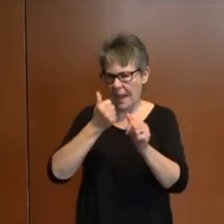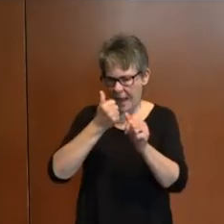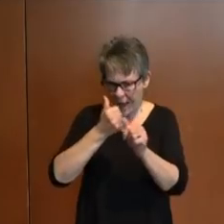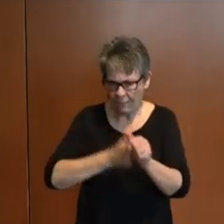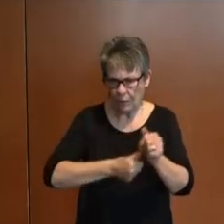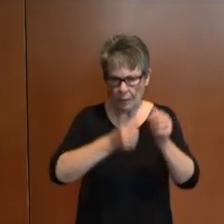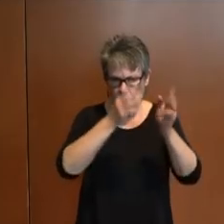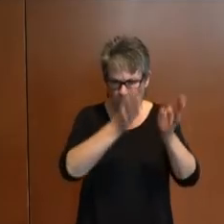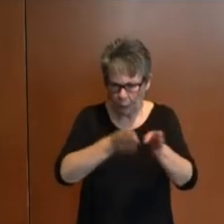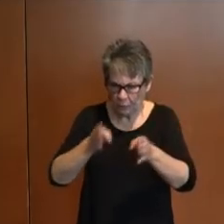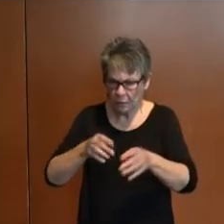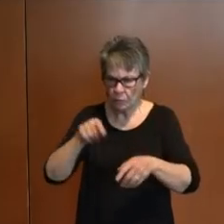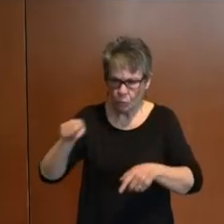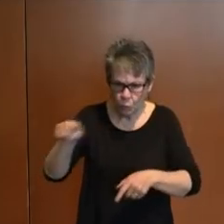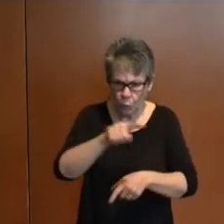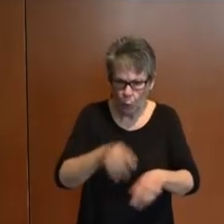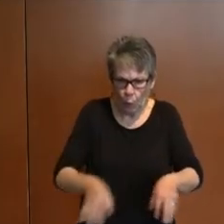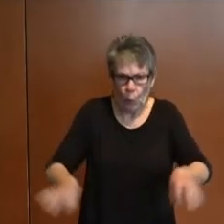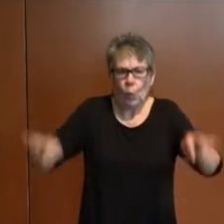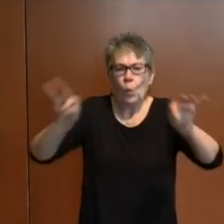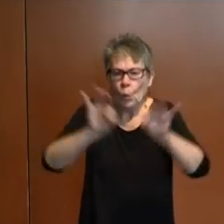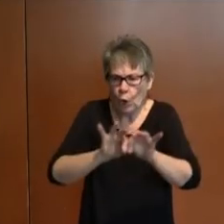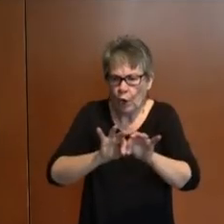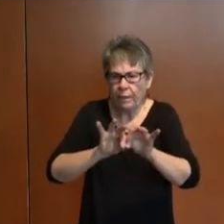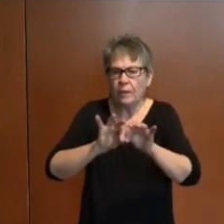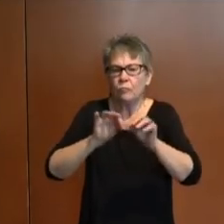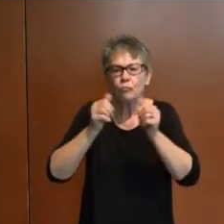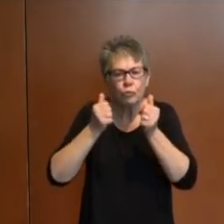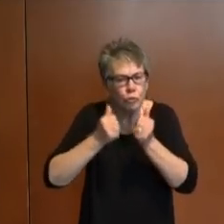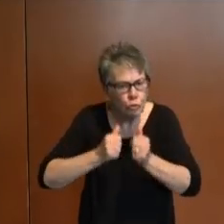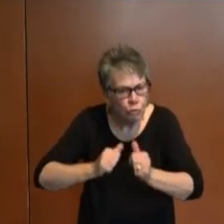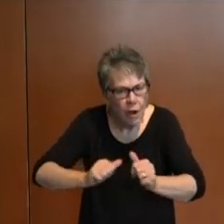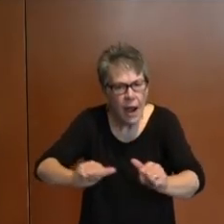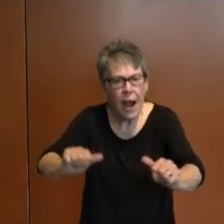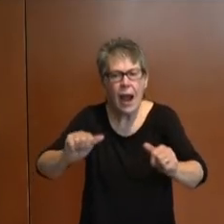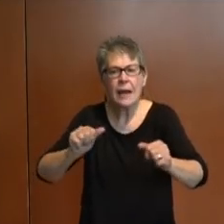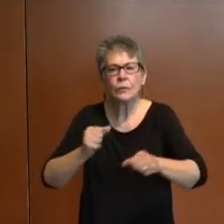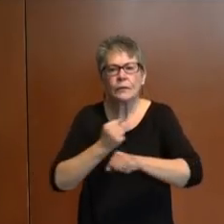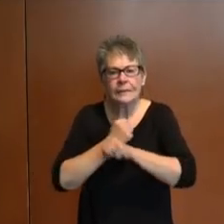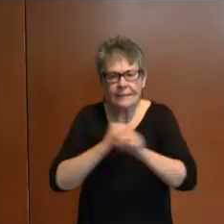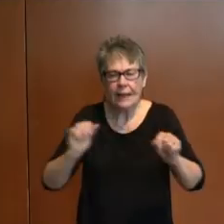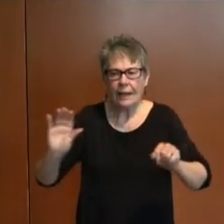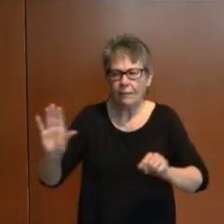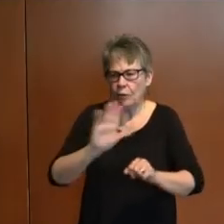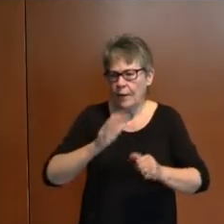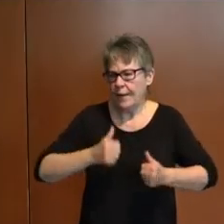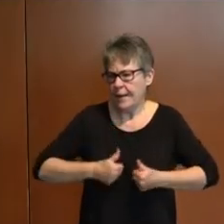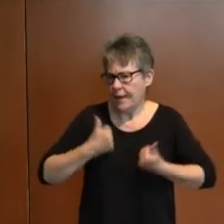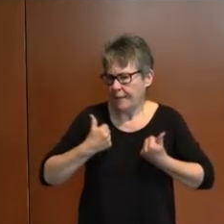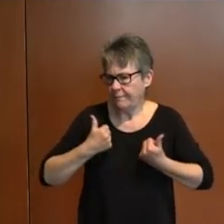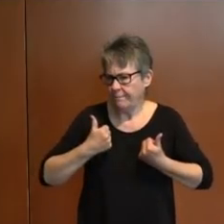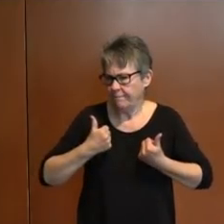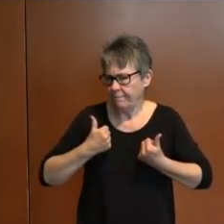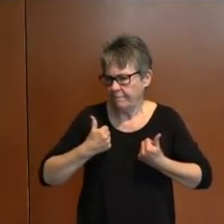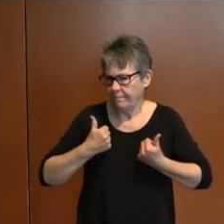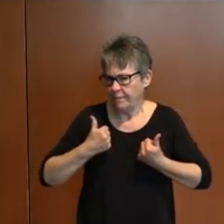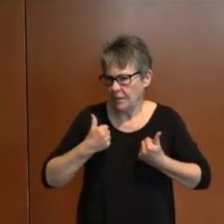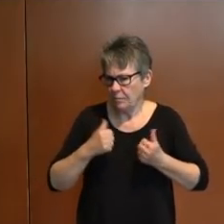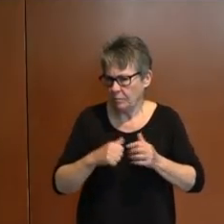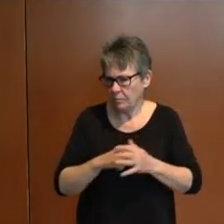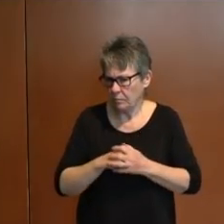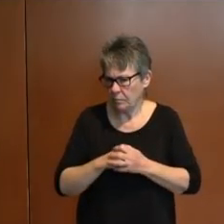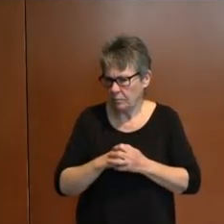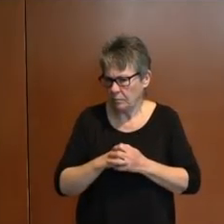pay to save every single life we could possibly save in this state. God rest the 81 lives